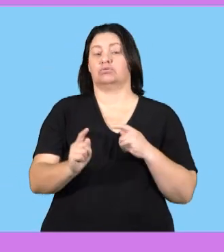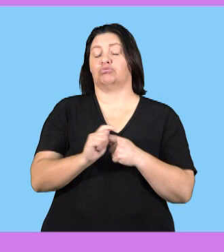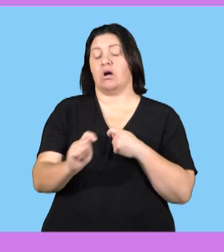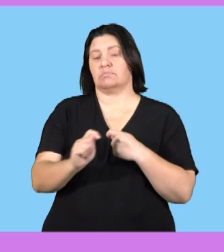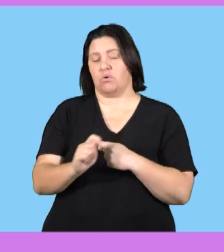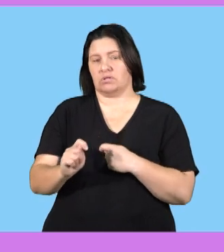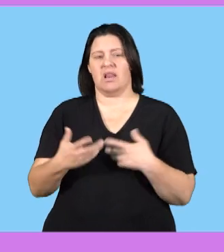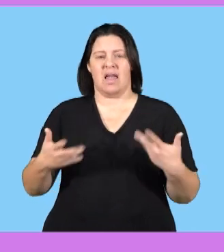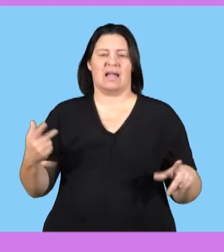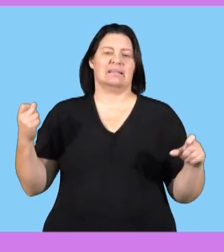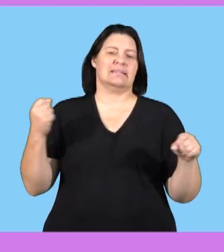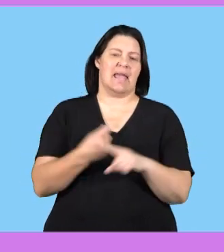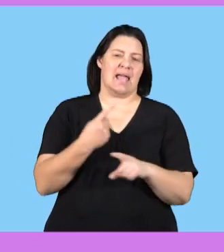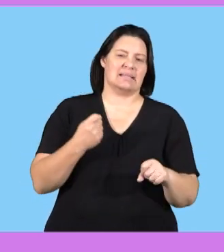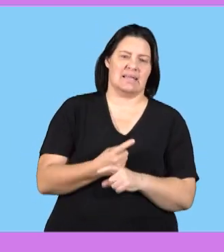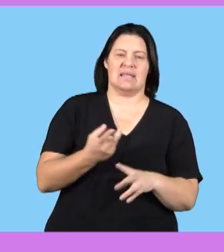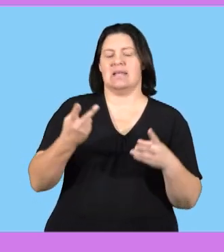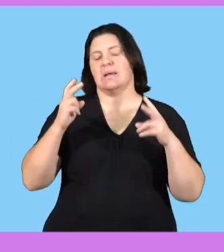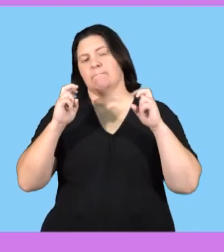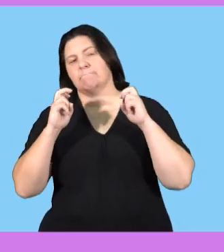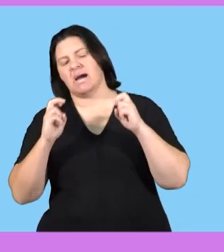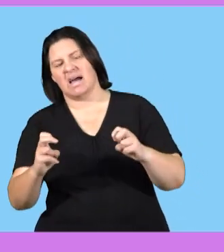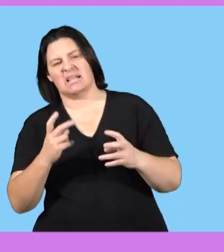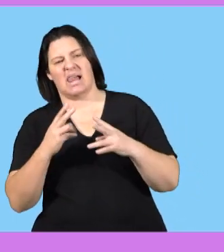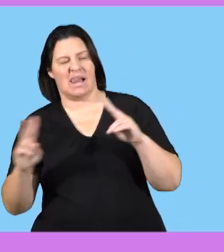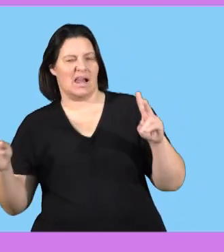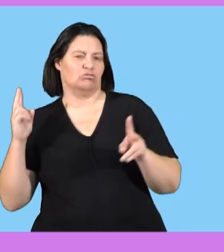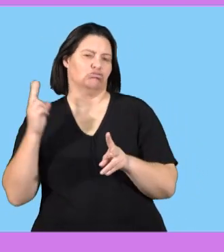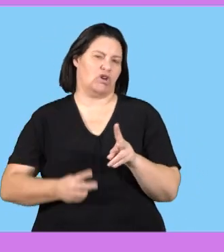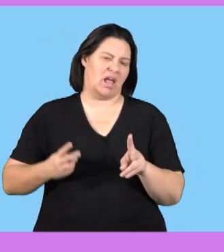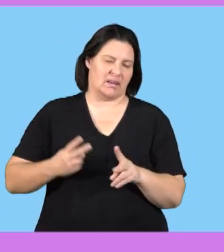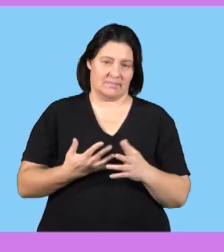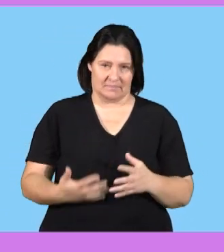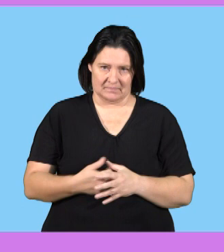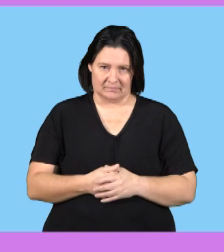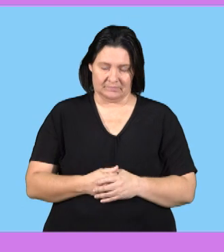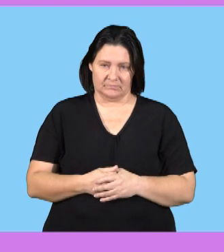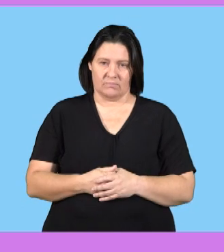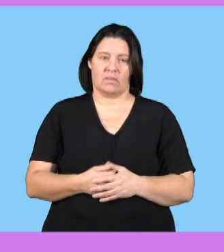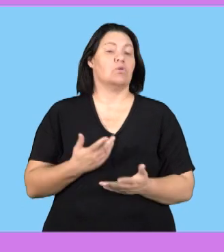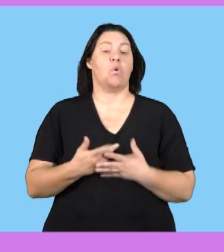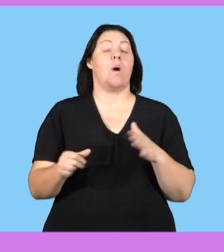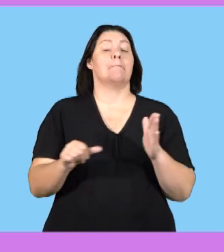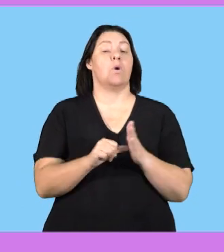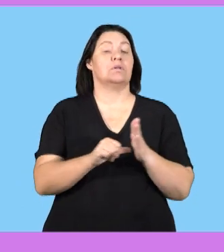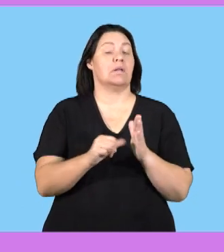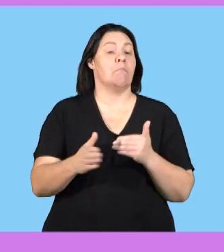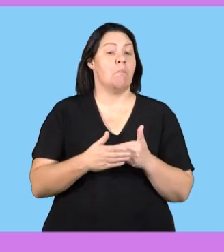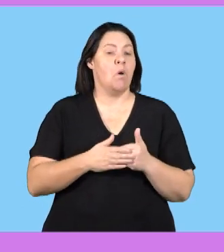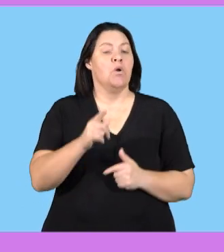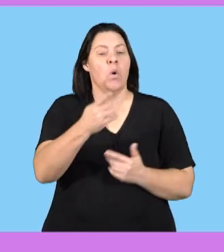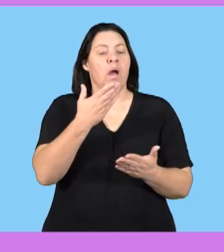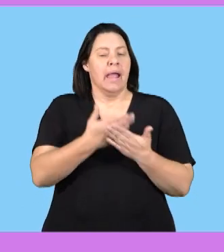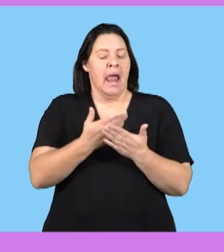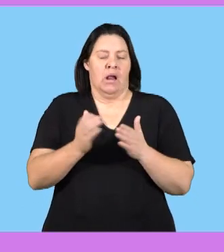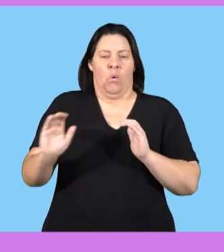also look at your transport tariffs. For example, minibus, taxis, train, and bus. Okay, what else is important for you guys? You